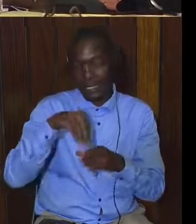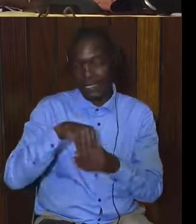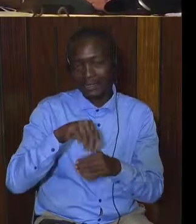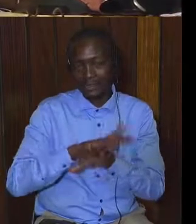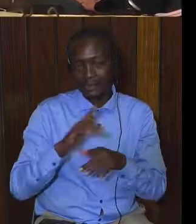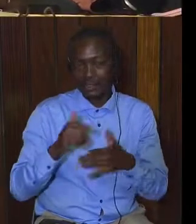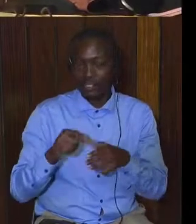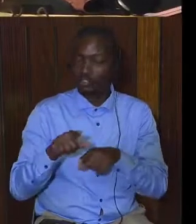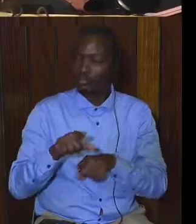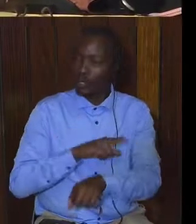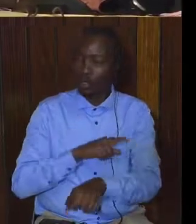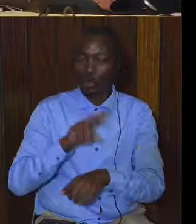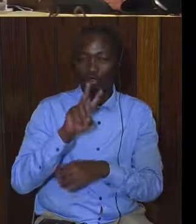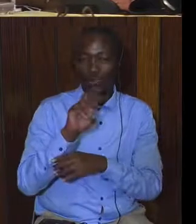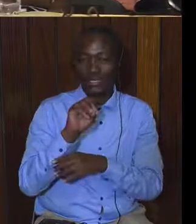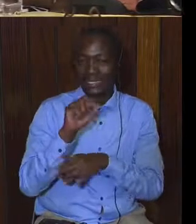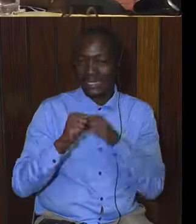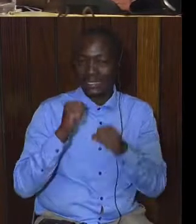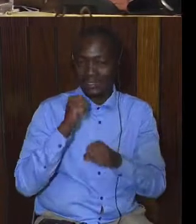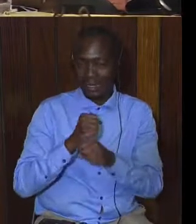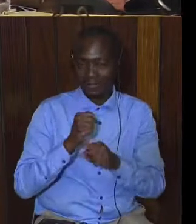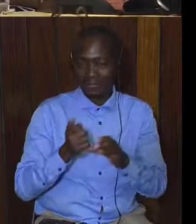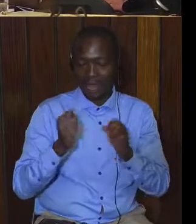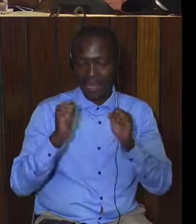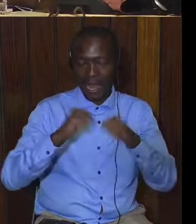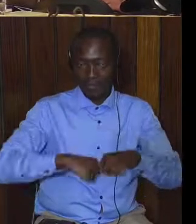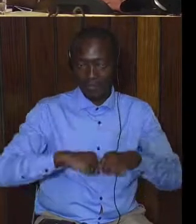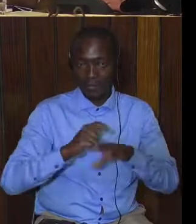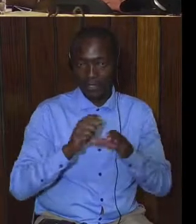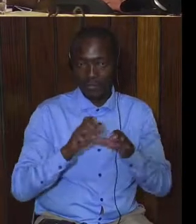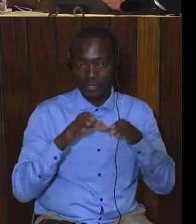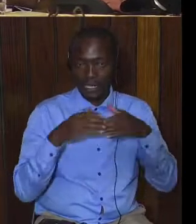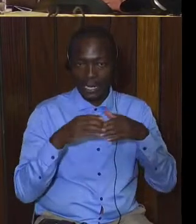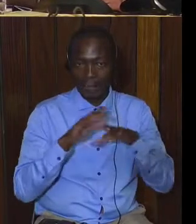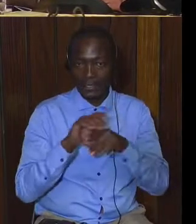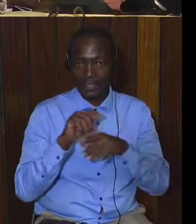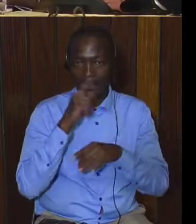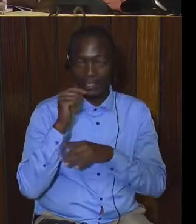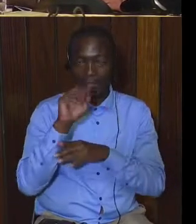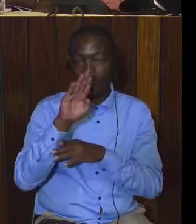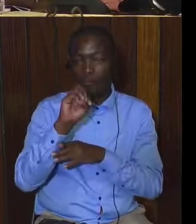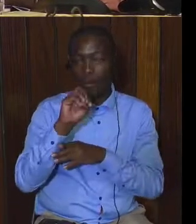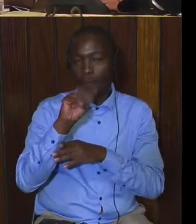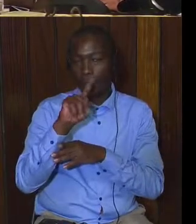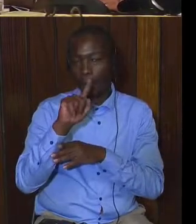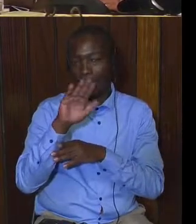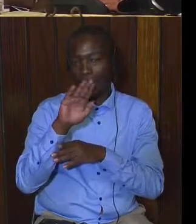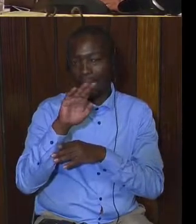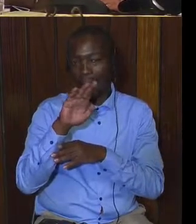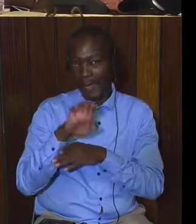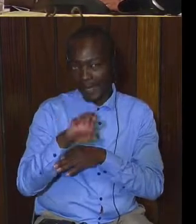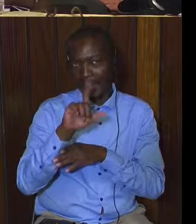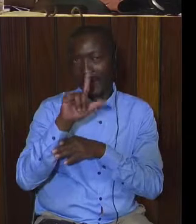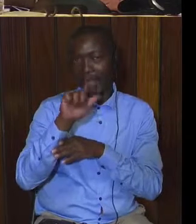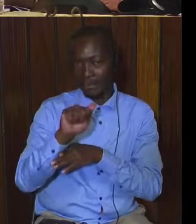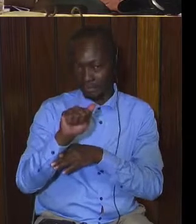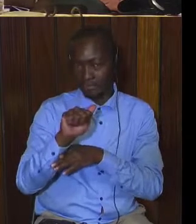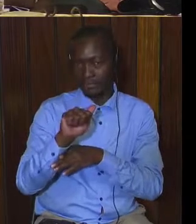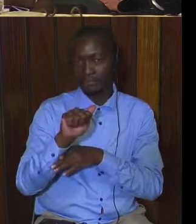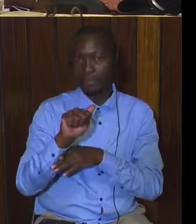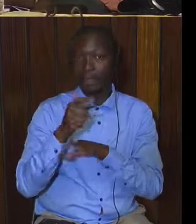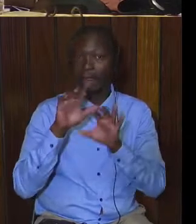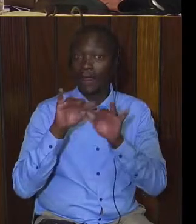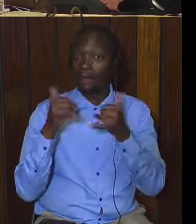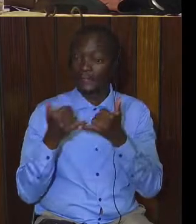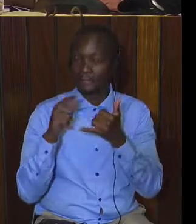a 20-year concession agreement with a company called Bombela Concession Company. And at